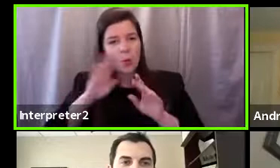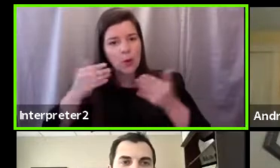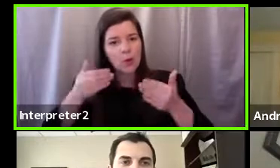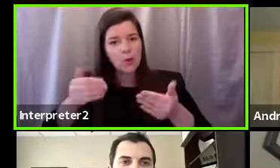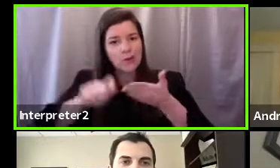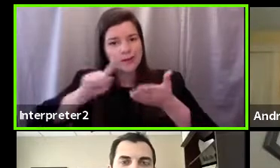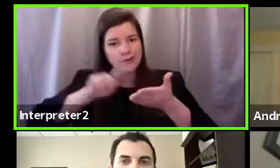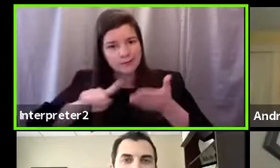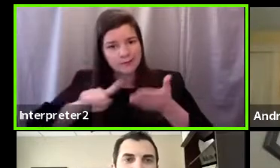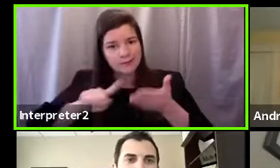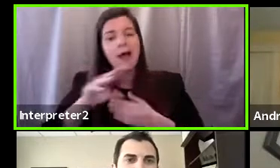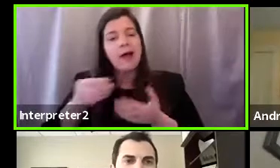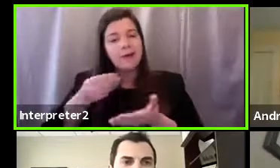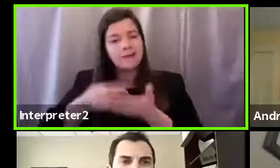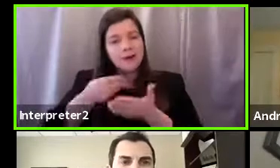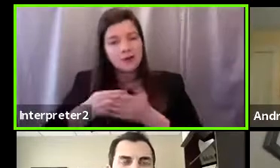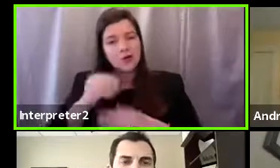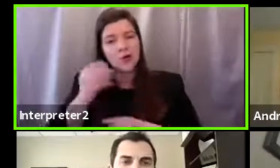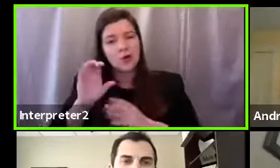background